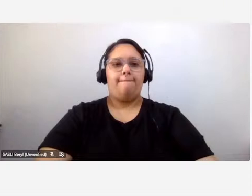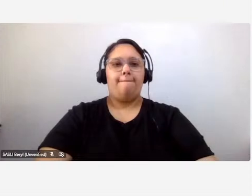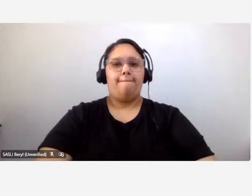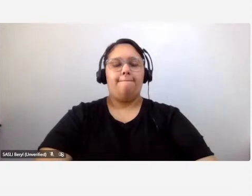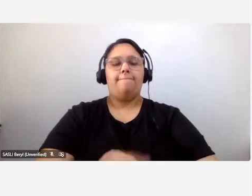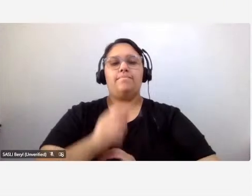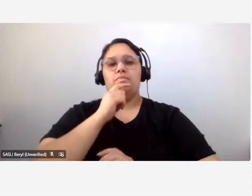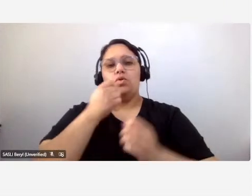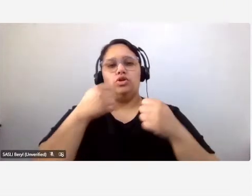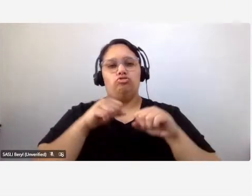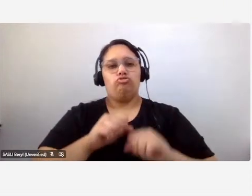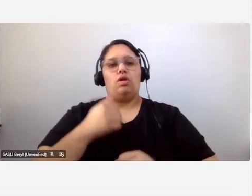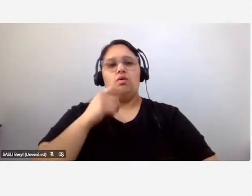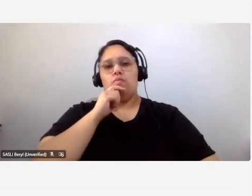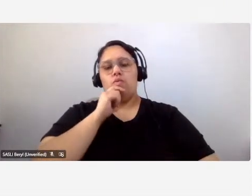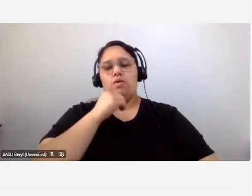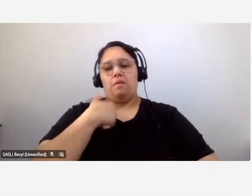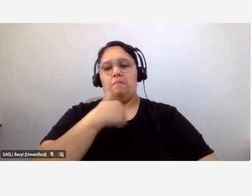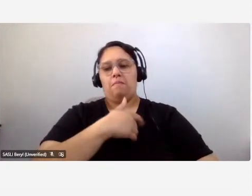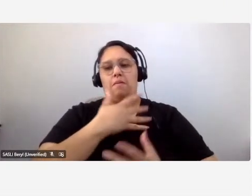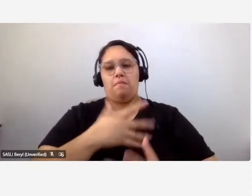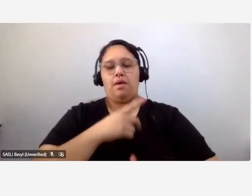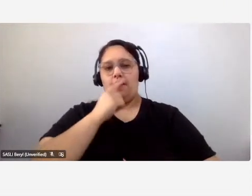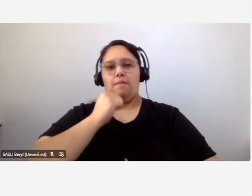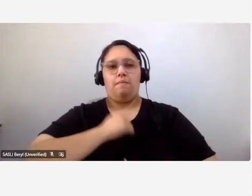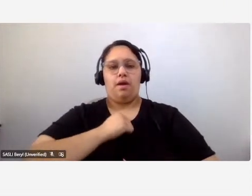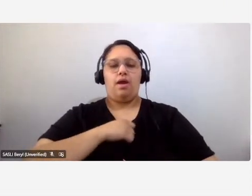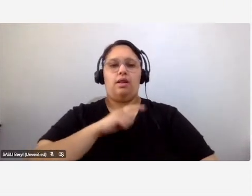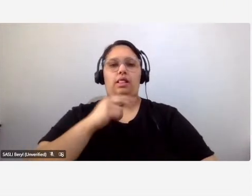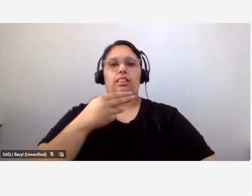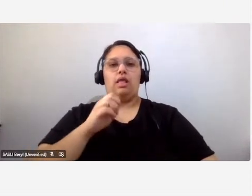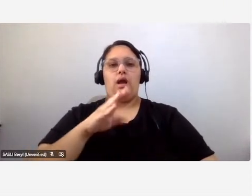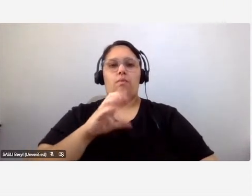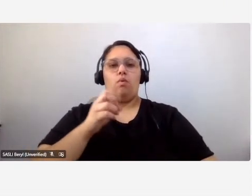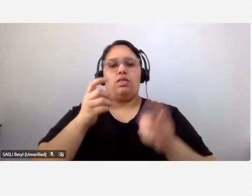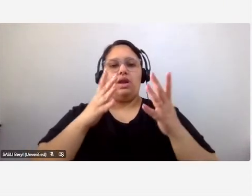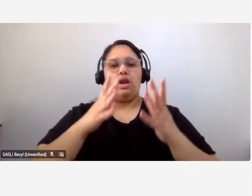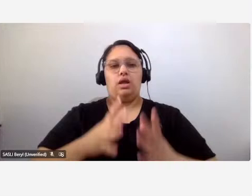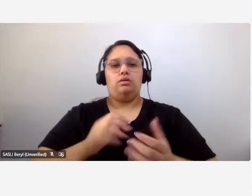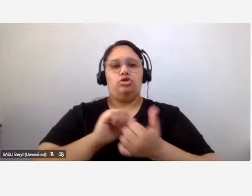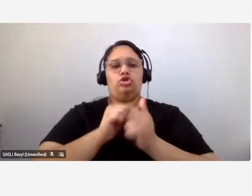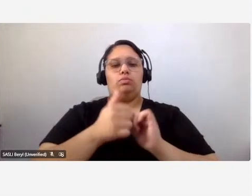Good morning, Chair. Good morning, members. My name is Thabo Tutu, Director Sport Promotion.